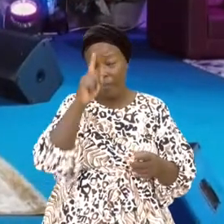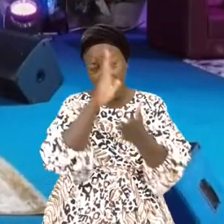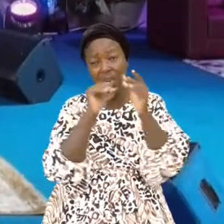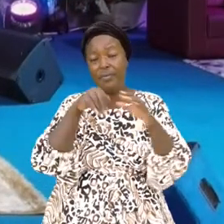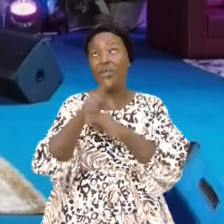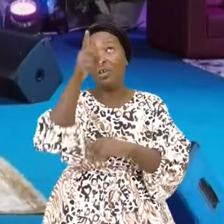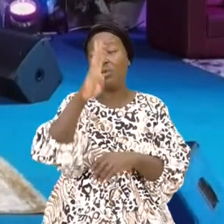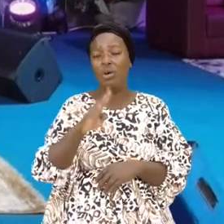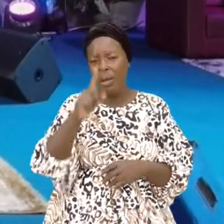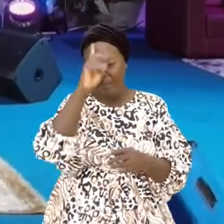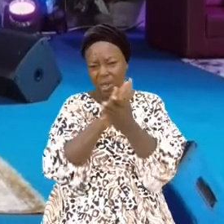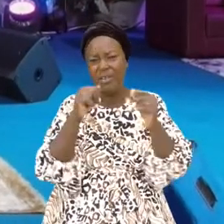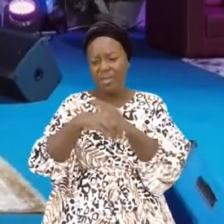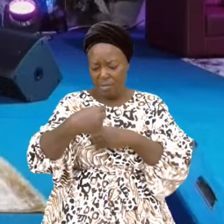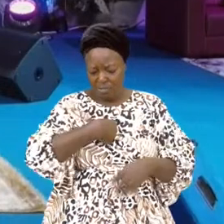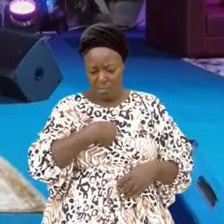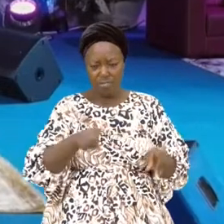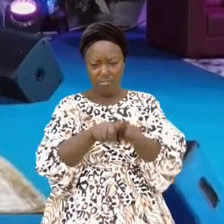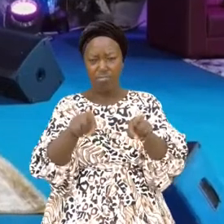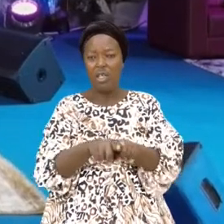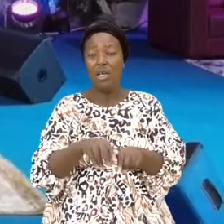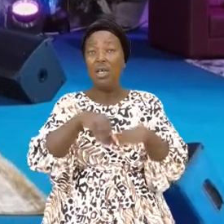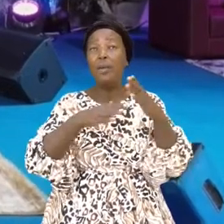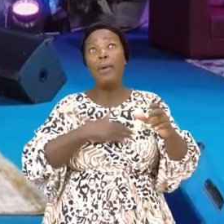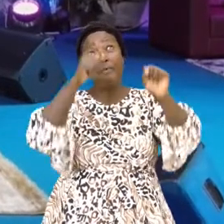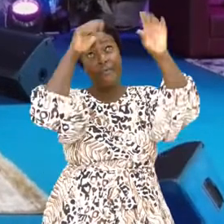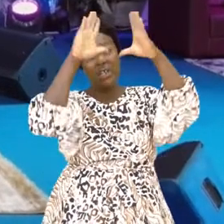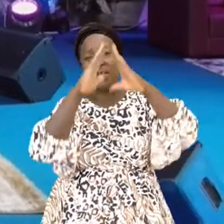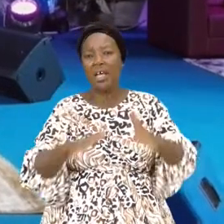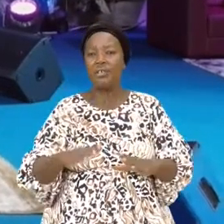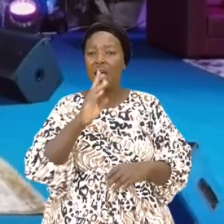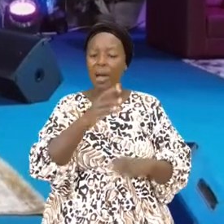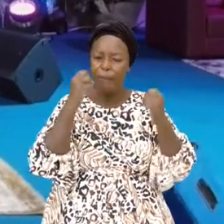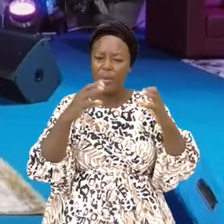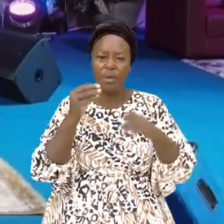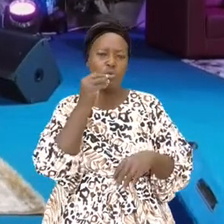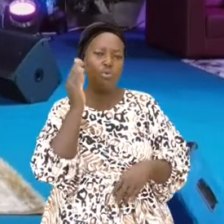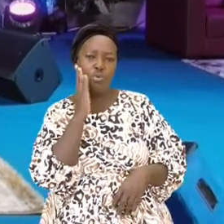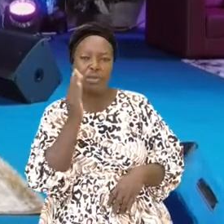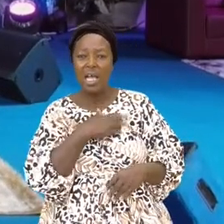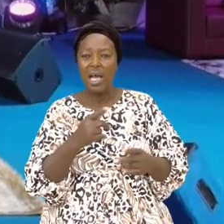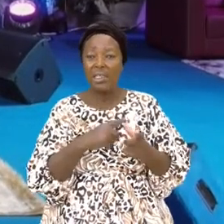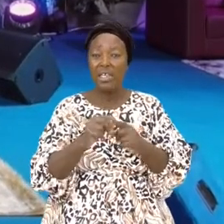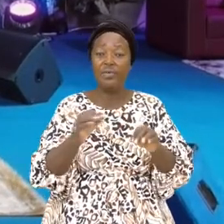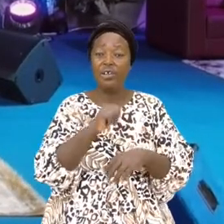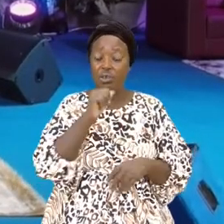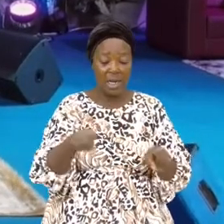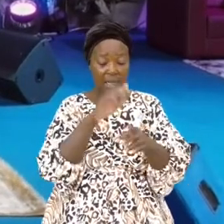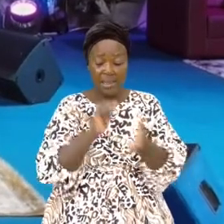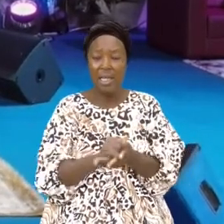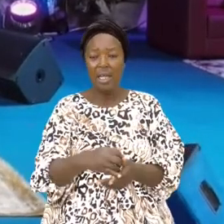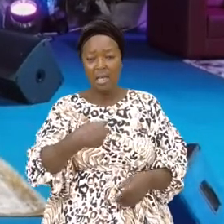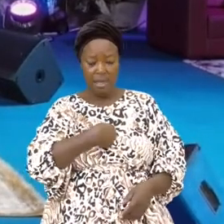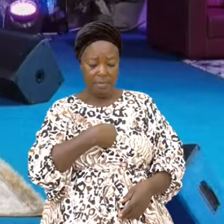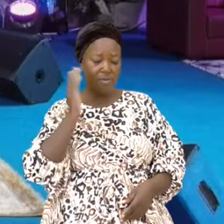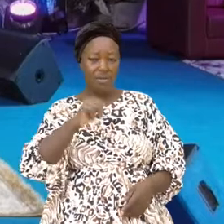God. Believe in me also. In my Father's house are many mansions. If it were not so, I